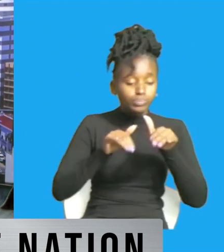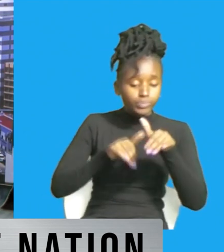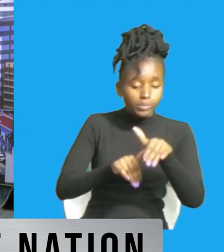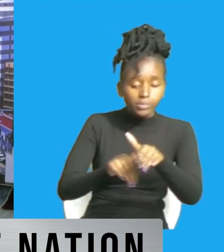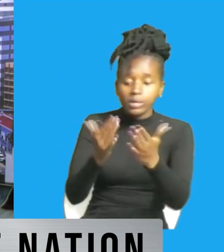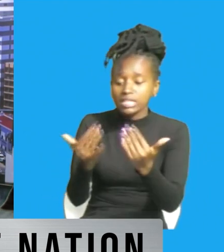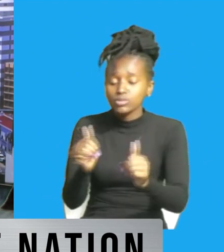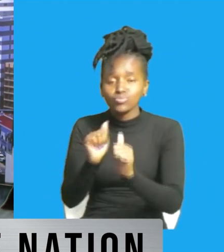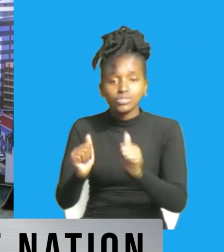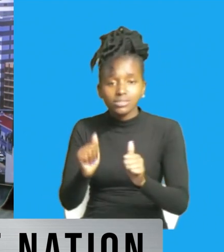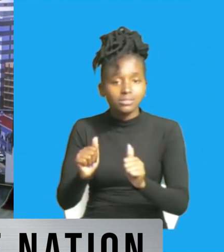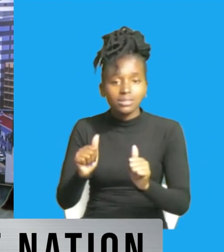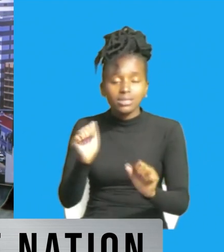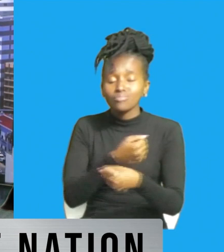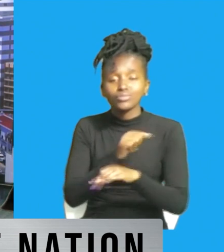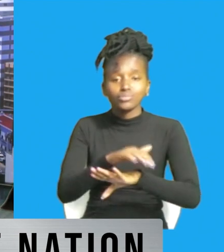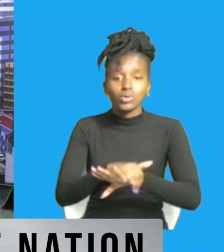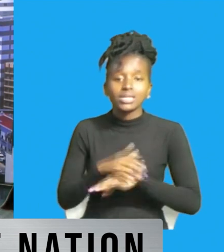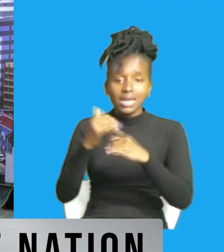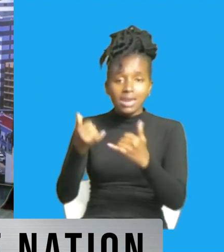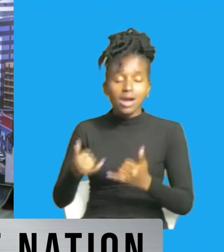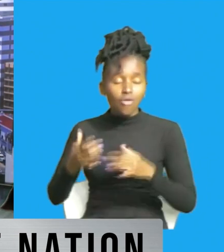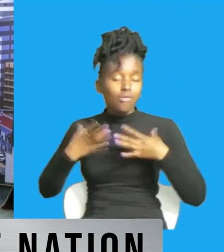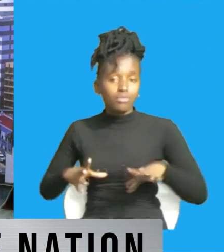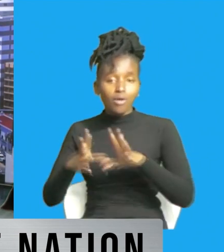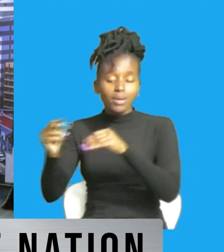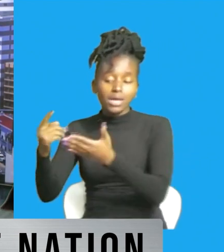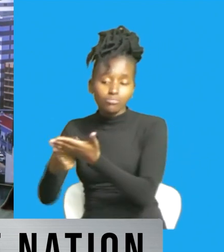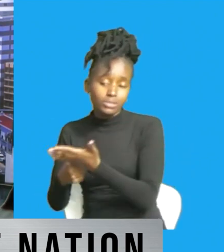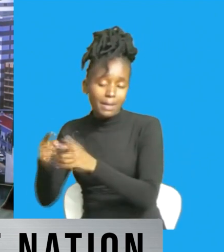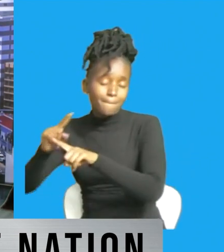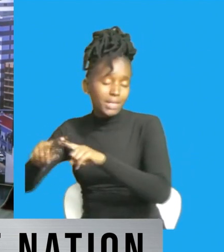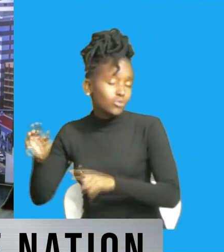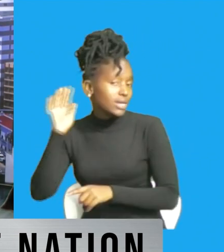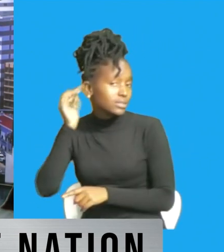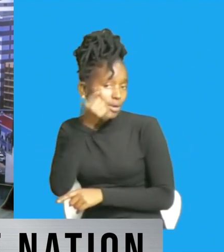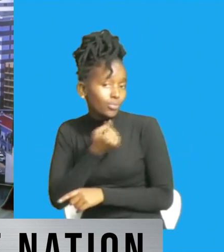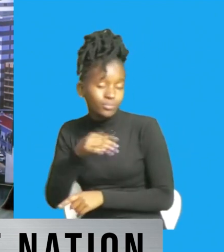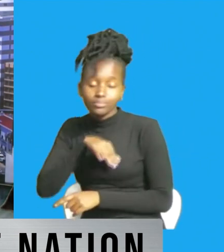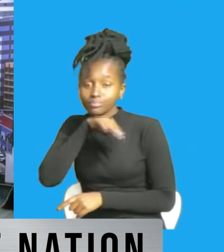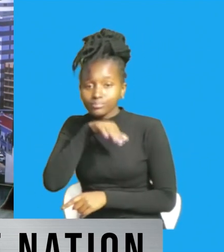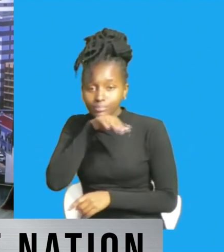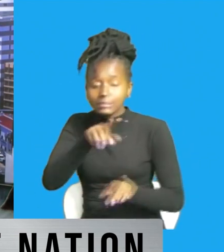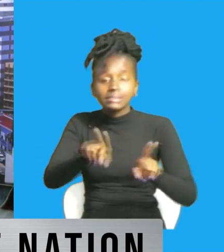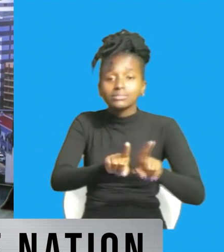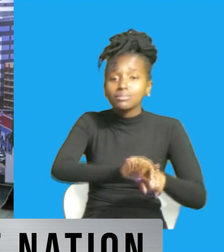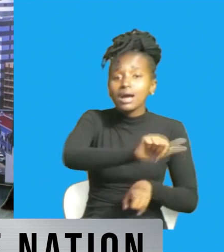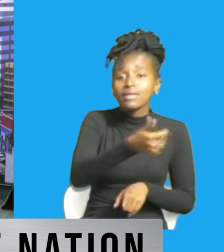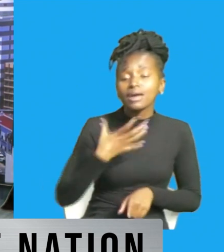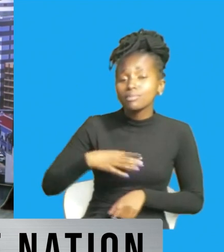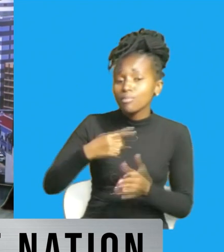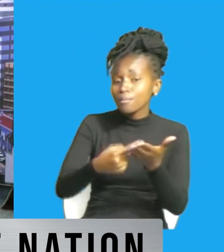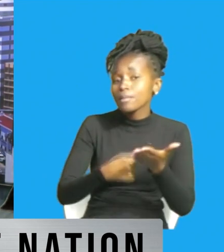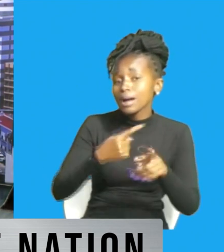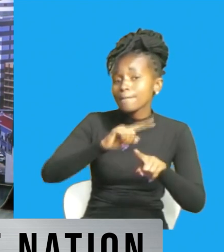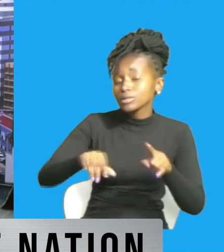wanaongea, lakini wanajua tunasikiza Raila anasema nini. Wanaongea tunasikiza Ruto anasema nini. Sasa what is exactly going